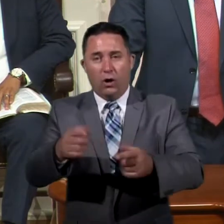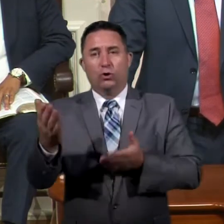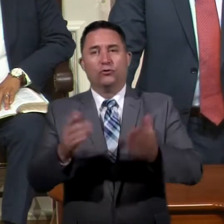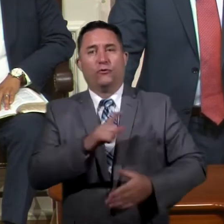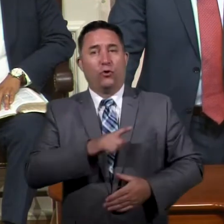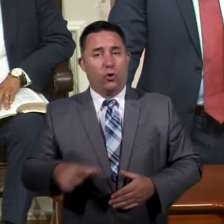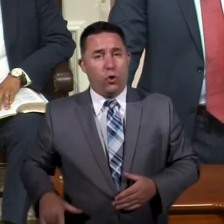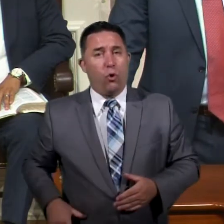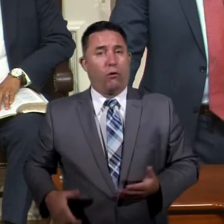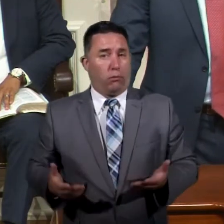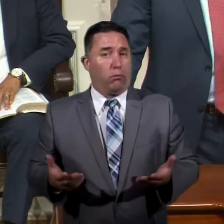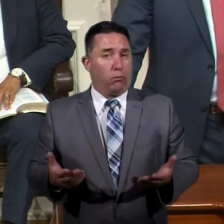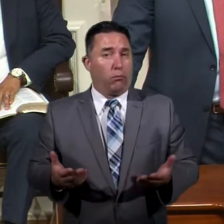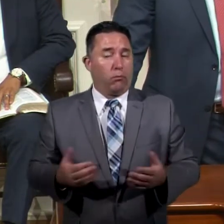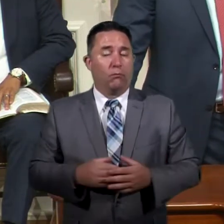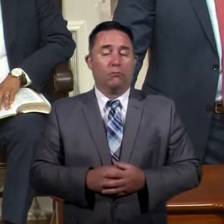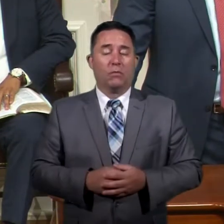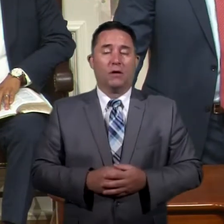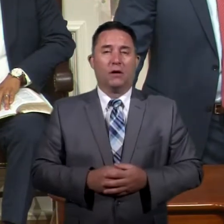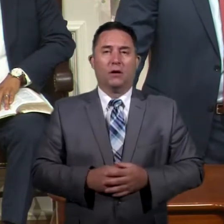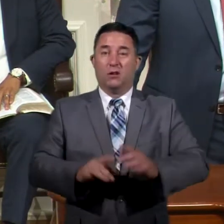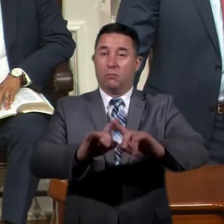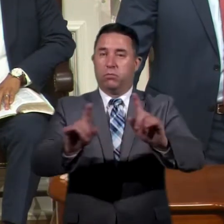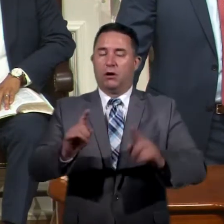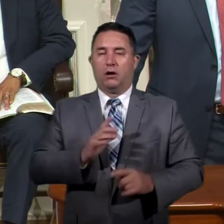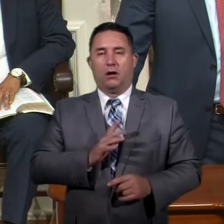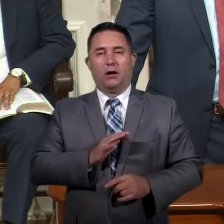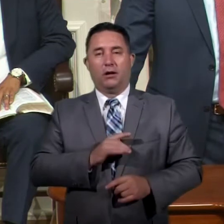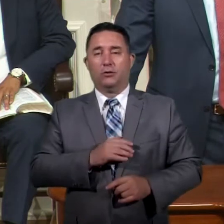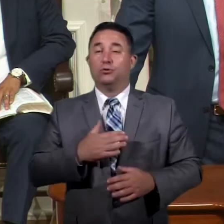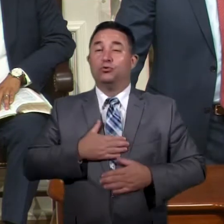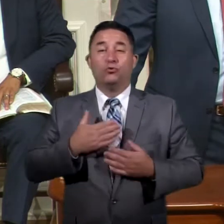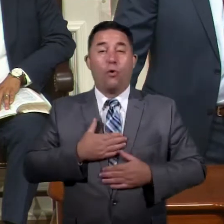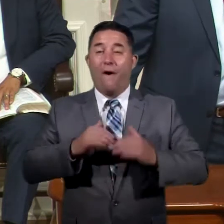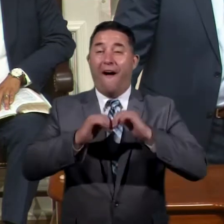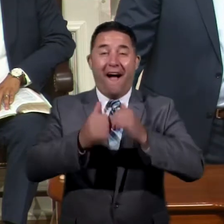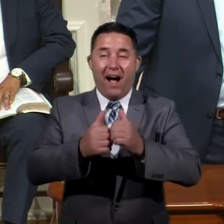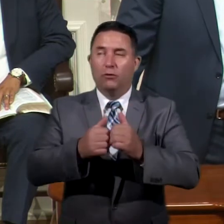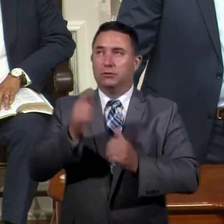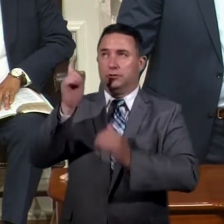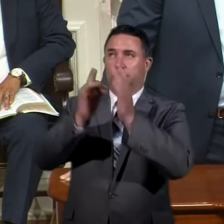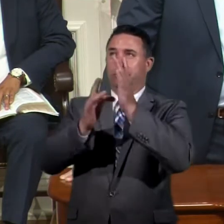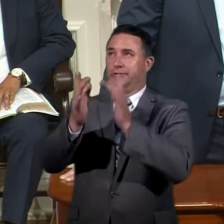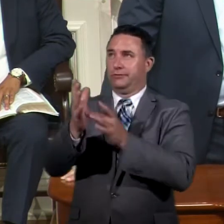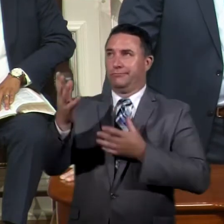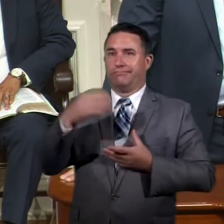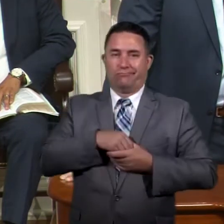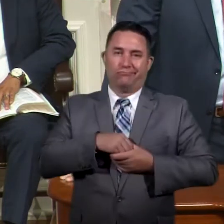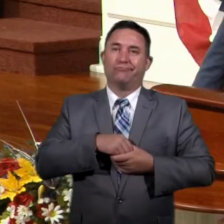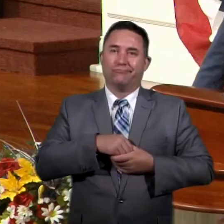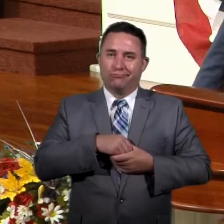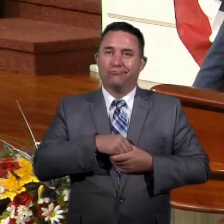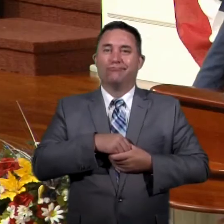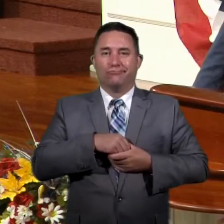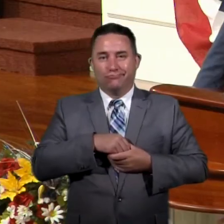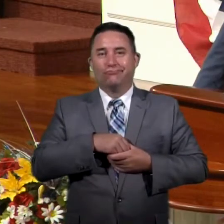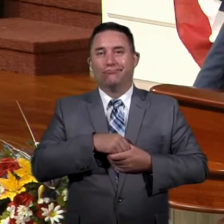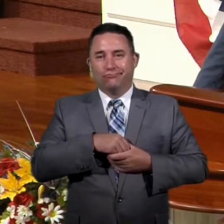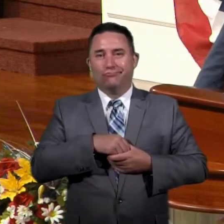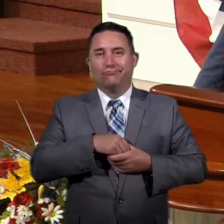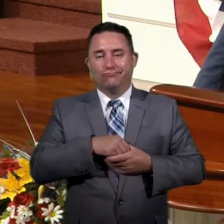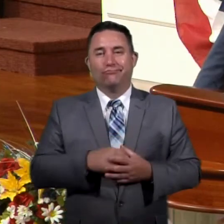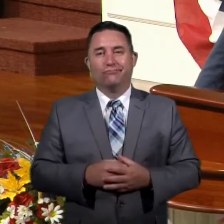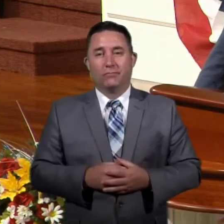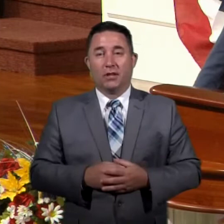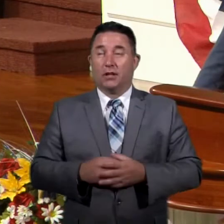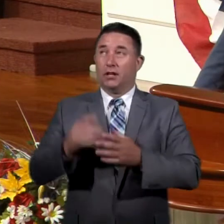tener gozo al servir al Señor. But greatest joy comes in the person of Jesus. Pero el gozo mayor viene en la persona del Señor